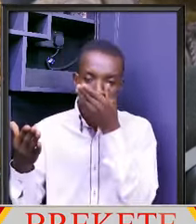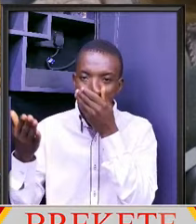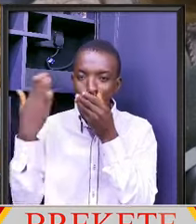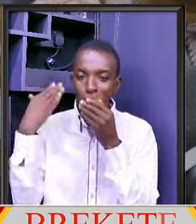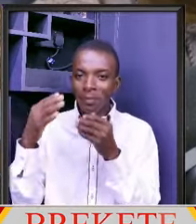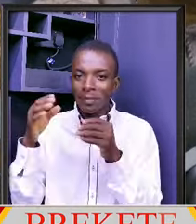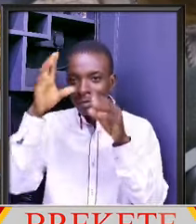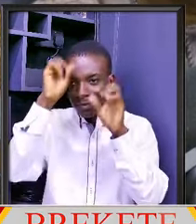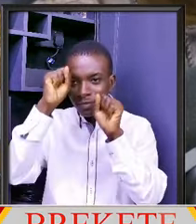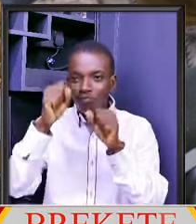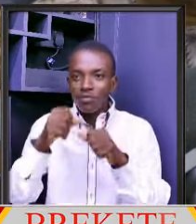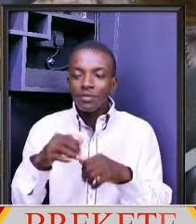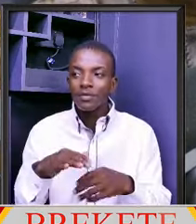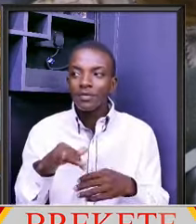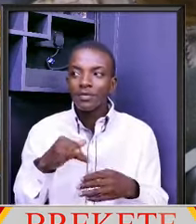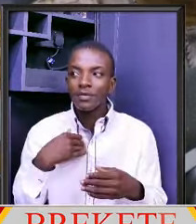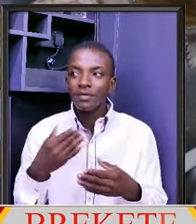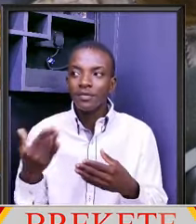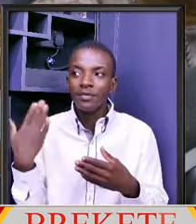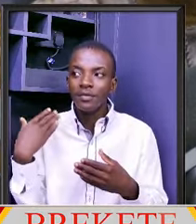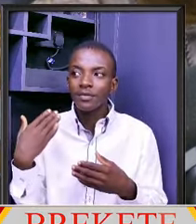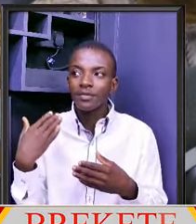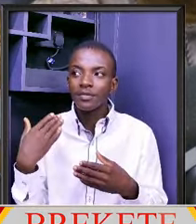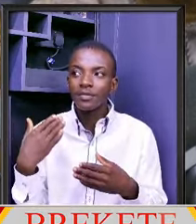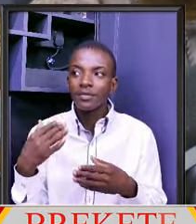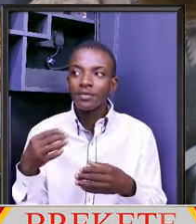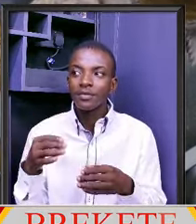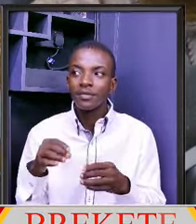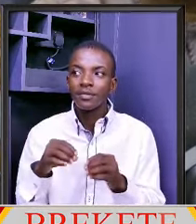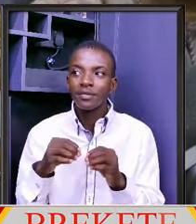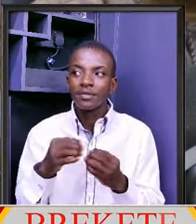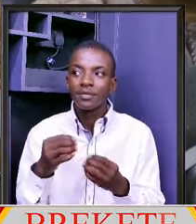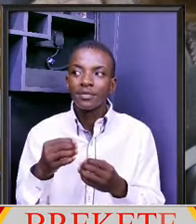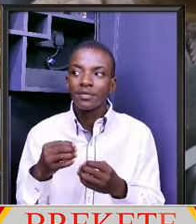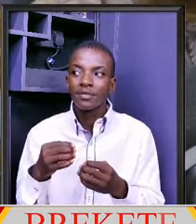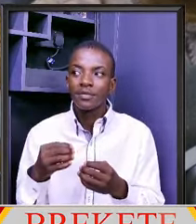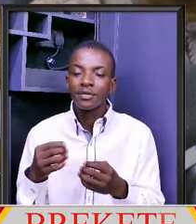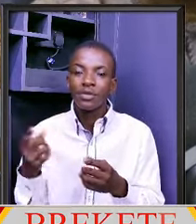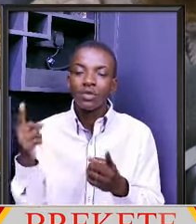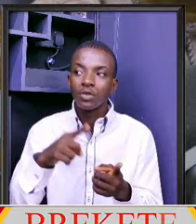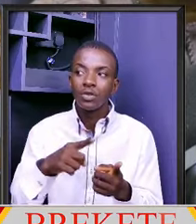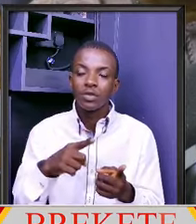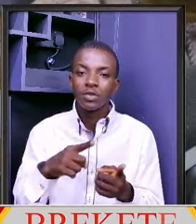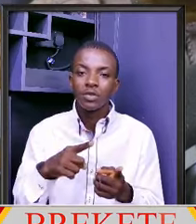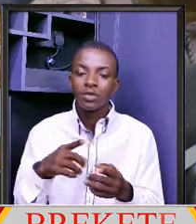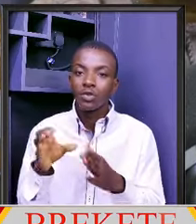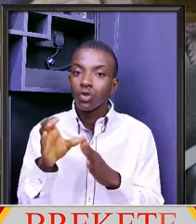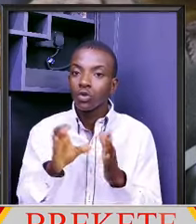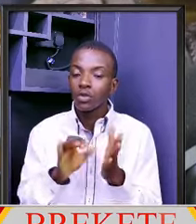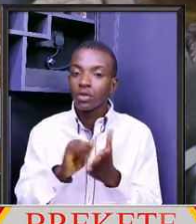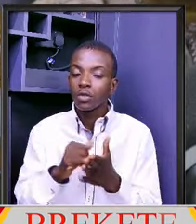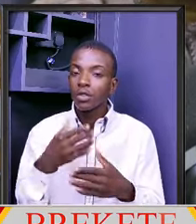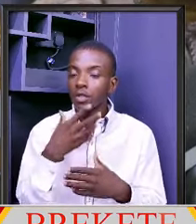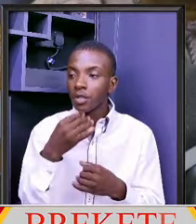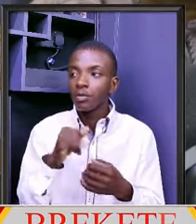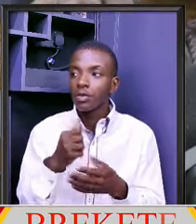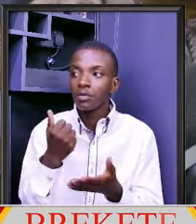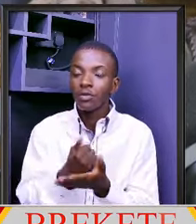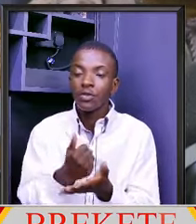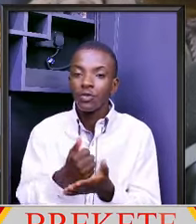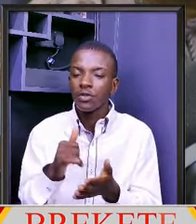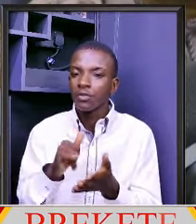president, because as I'm here, I'm former National Organizing Secretary of Akomora. Until this constitution is claiming about, is